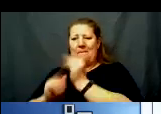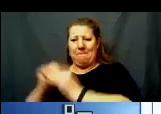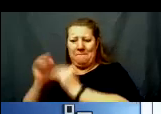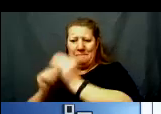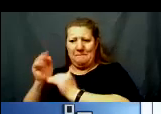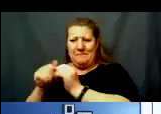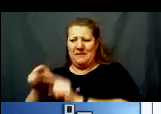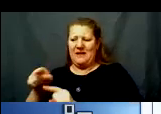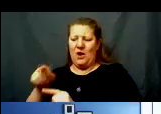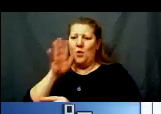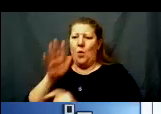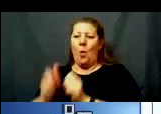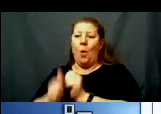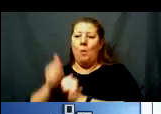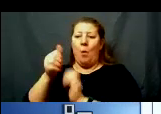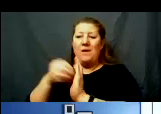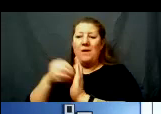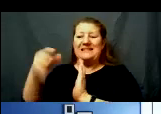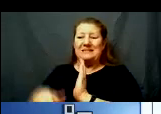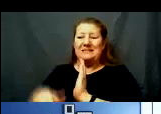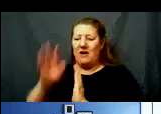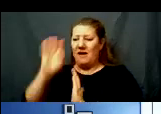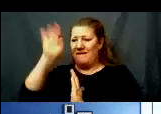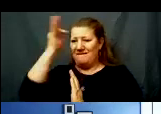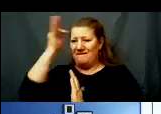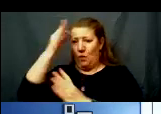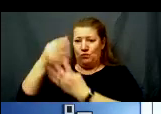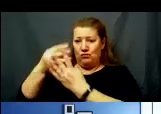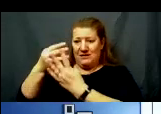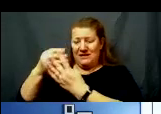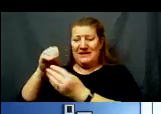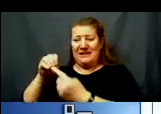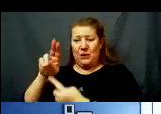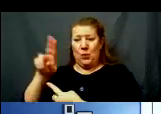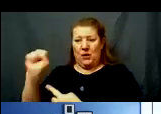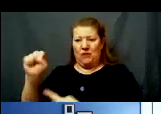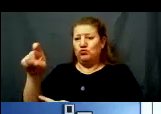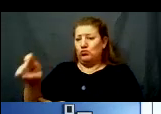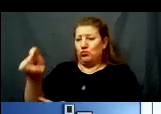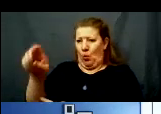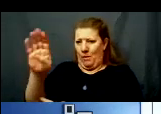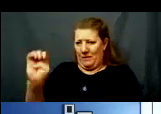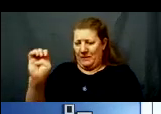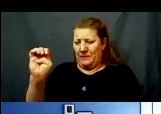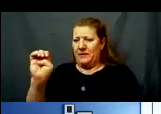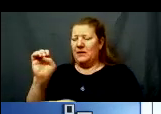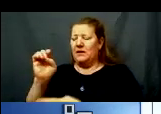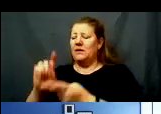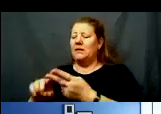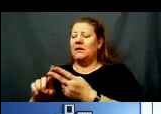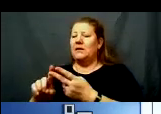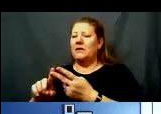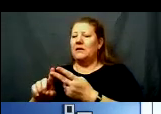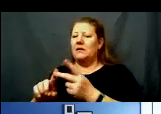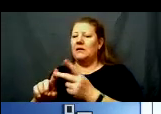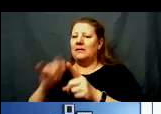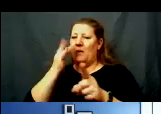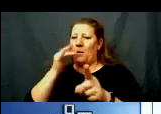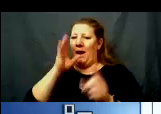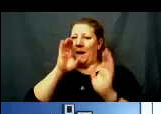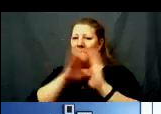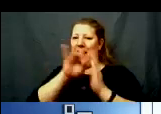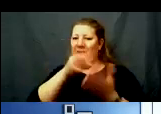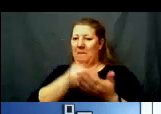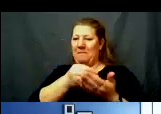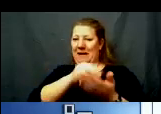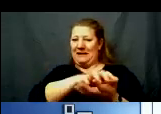the most expensive federal penitentiary in U.S. history. And was, so that's why I've got the picture of the pile of